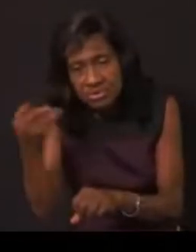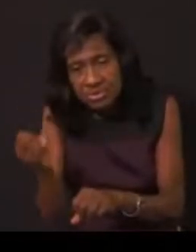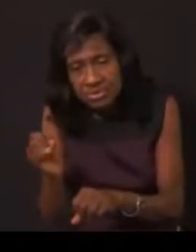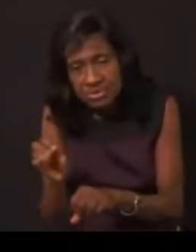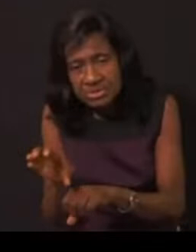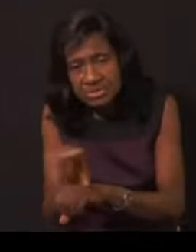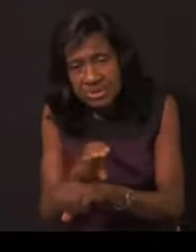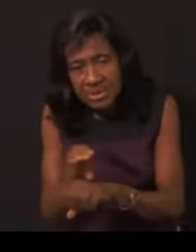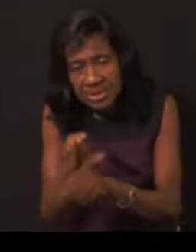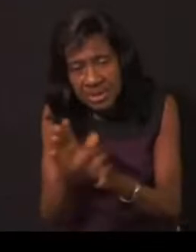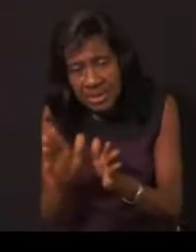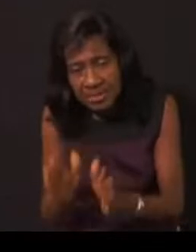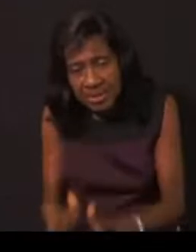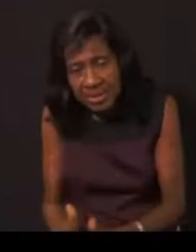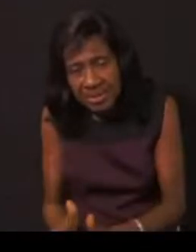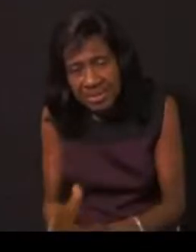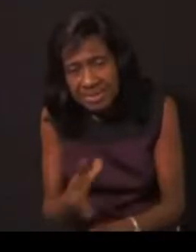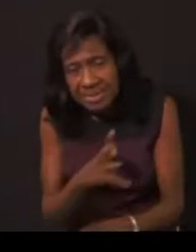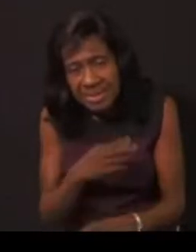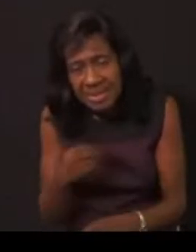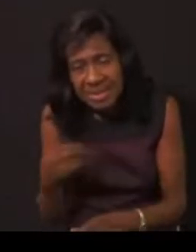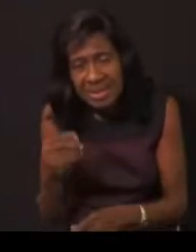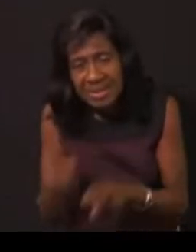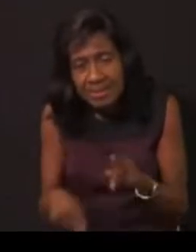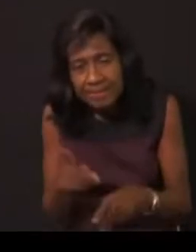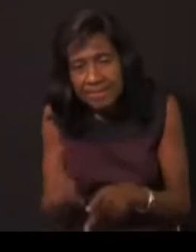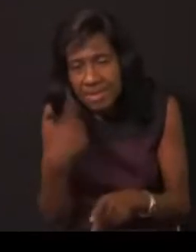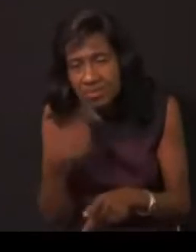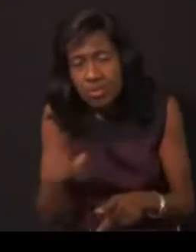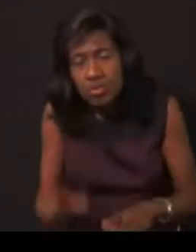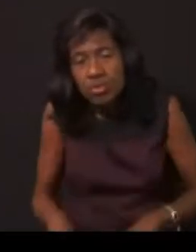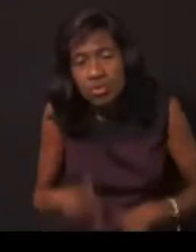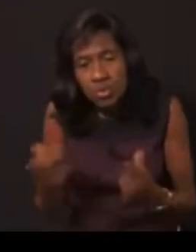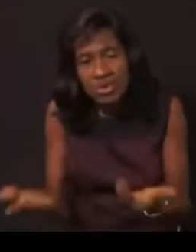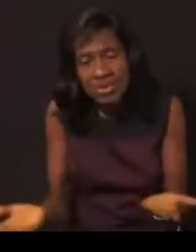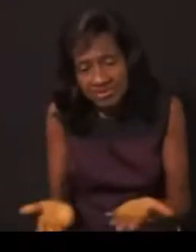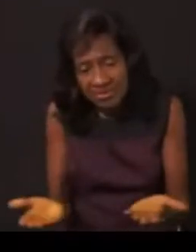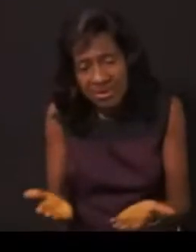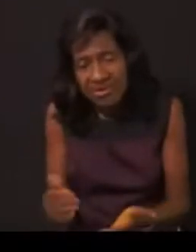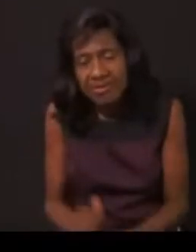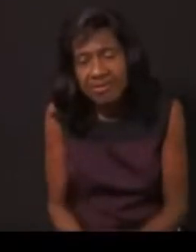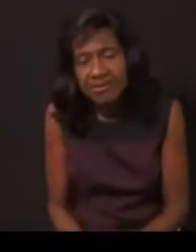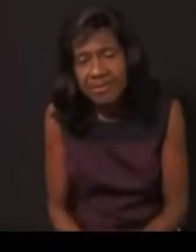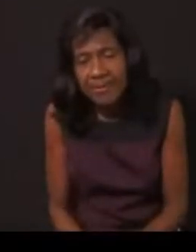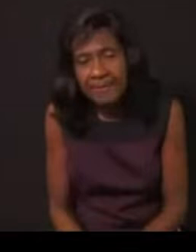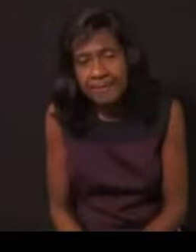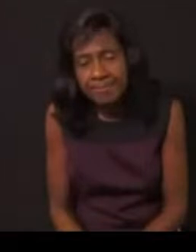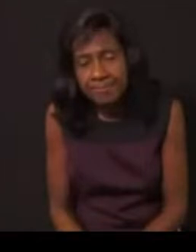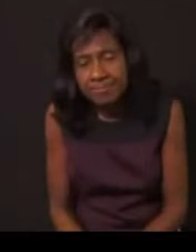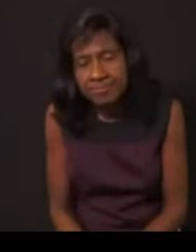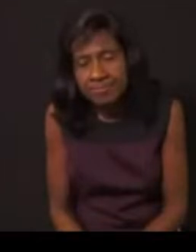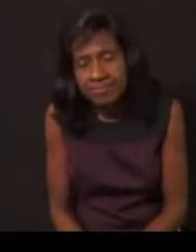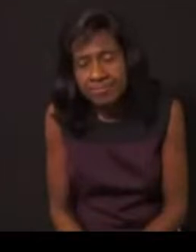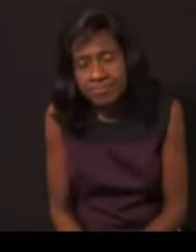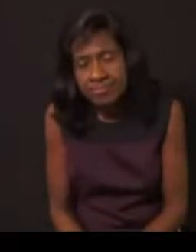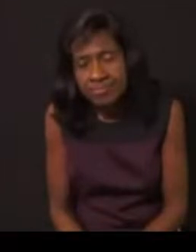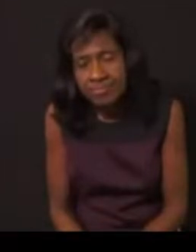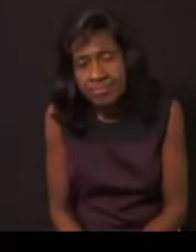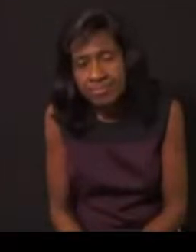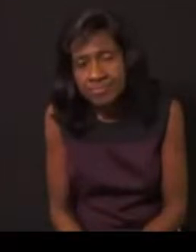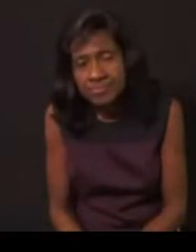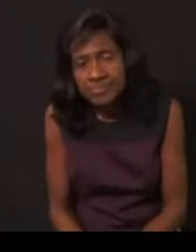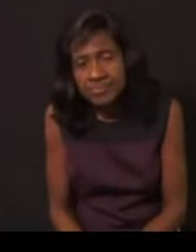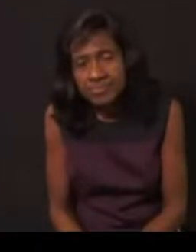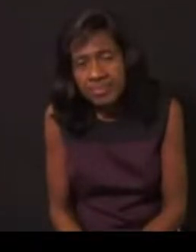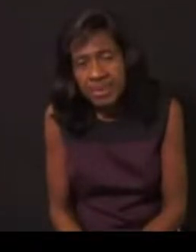will be in respect of Caymanians and permanent residents. All right, just a couple. So we intend